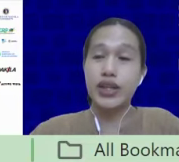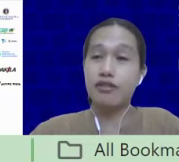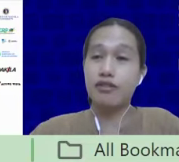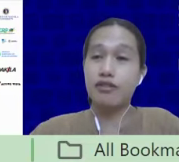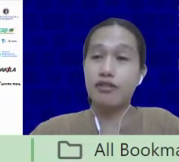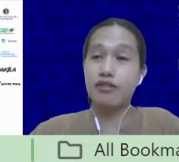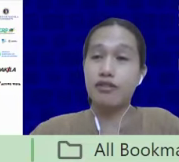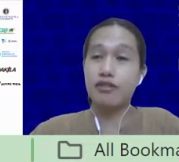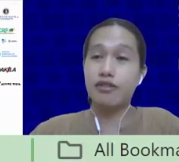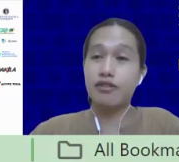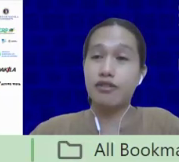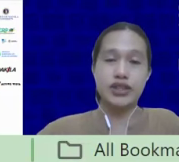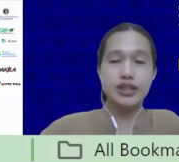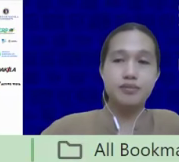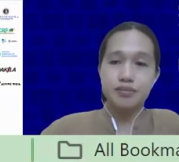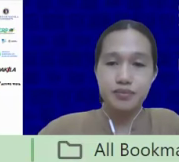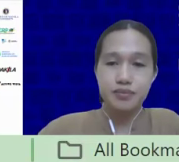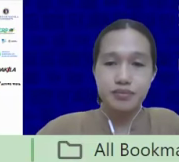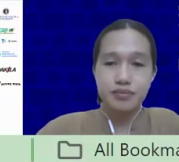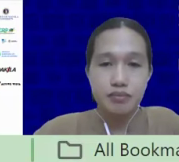the UNFCCC negotiations.